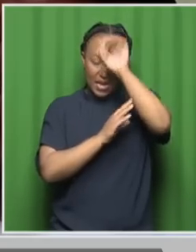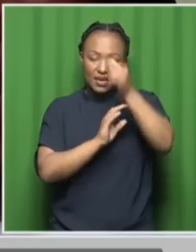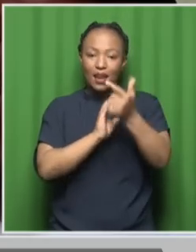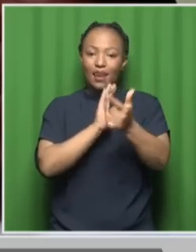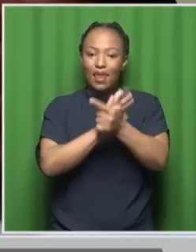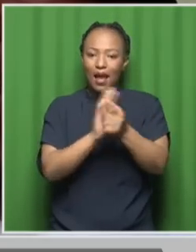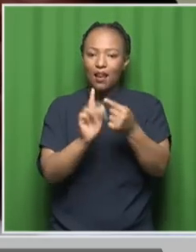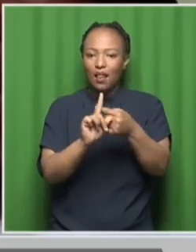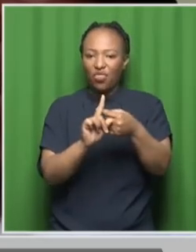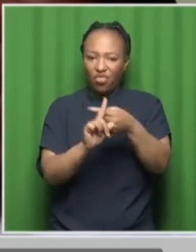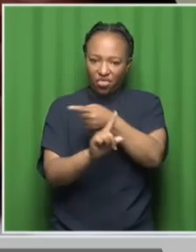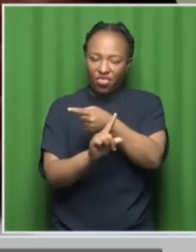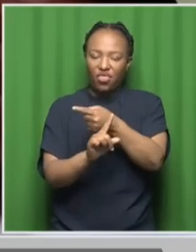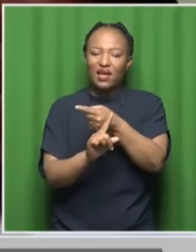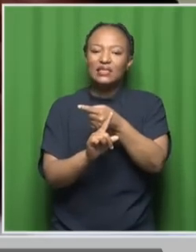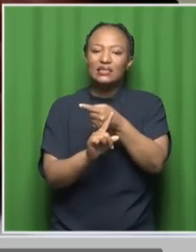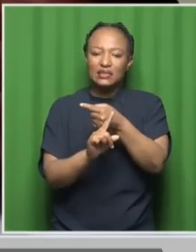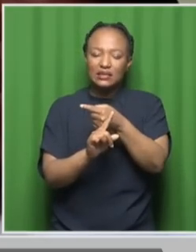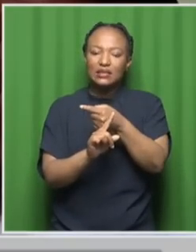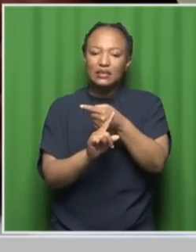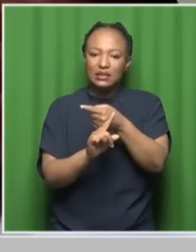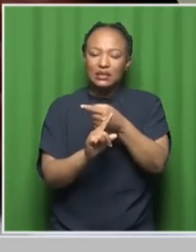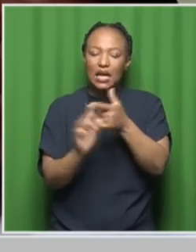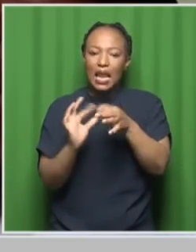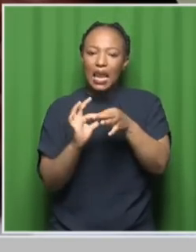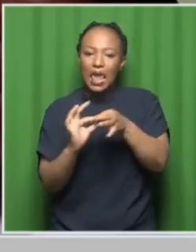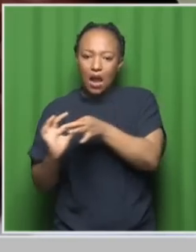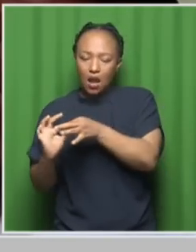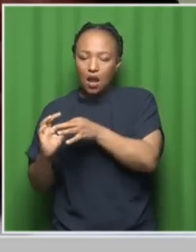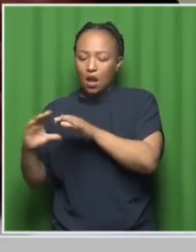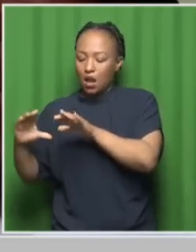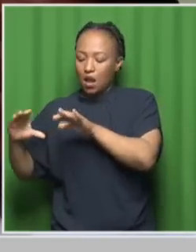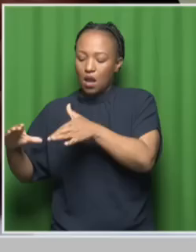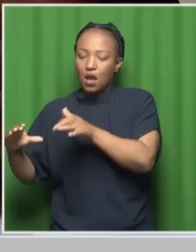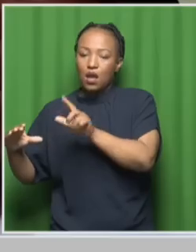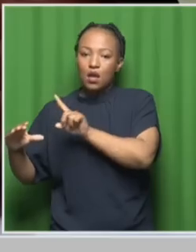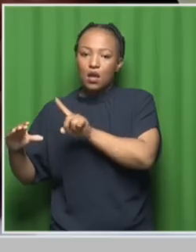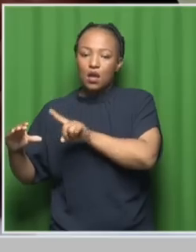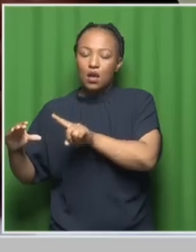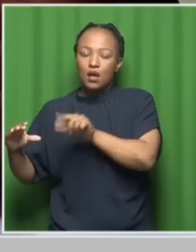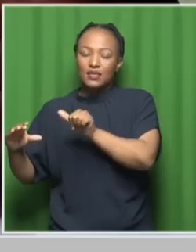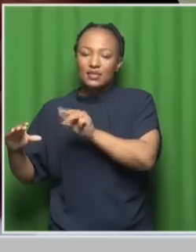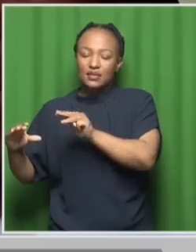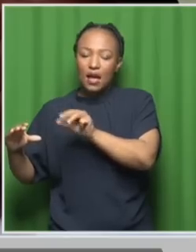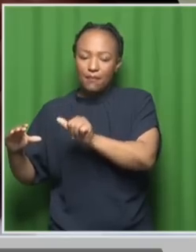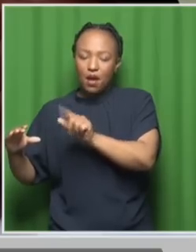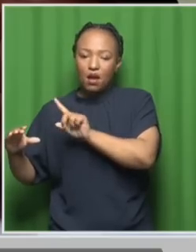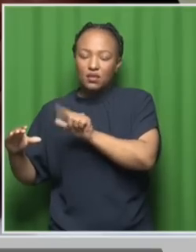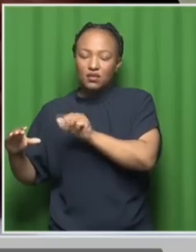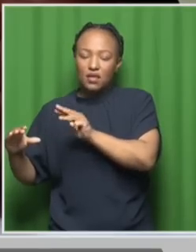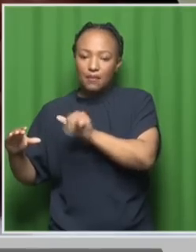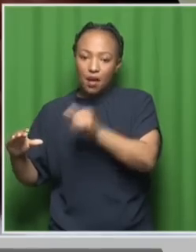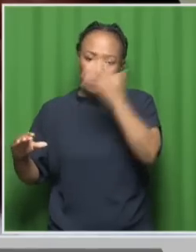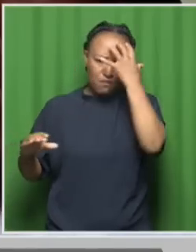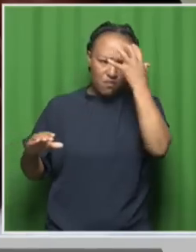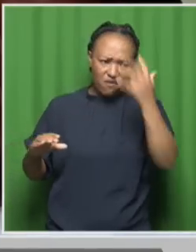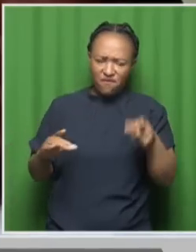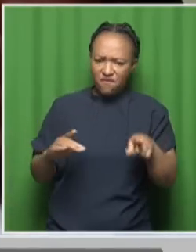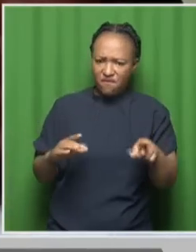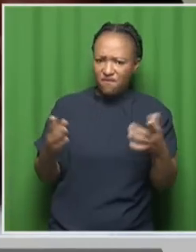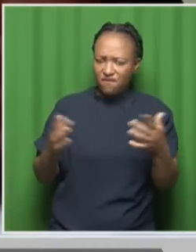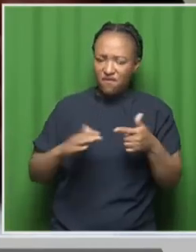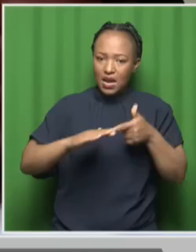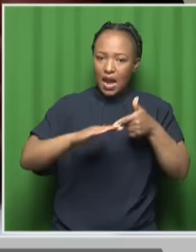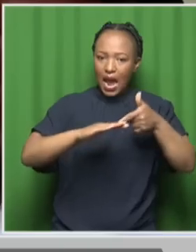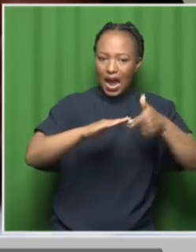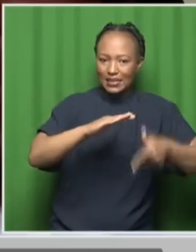the Zamazamas in particular, but there does seem to be the blurring of the lines, Professor Field, when it comes to artisanal mining and